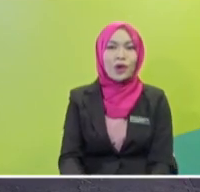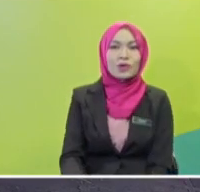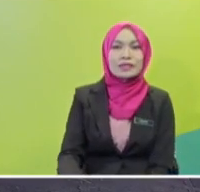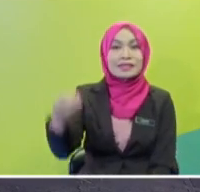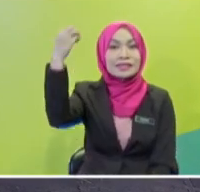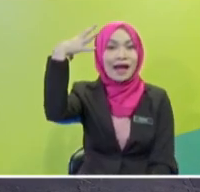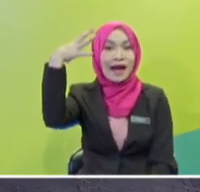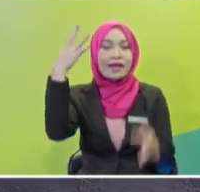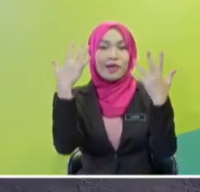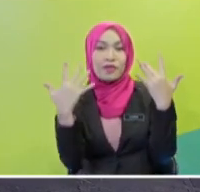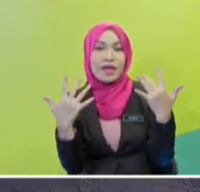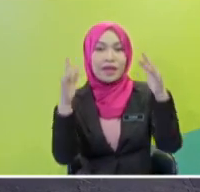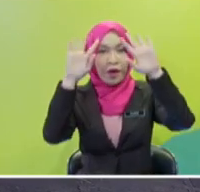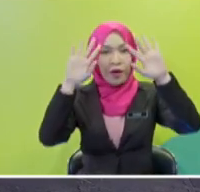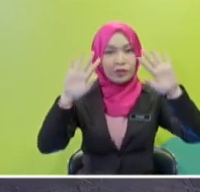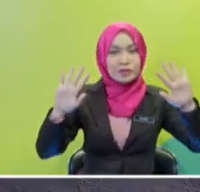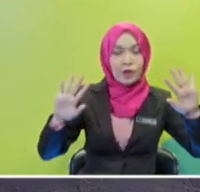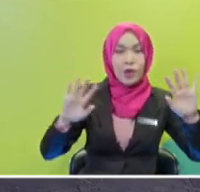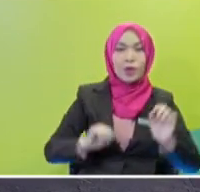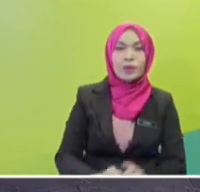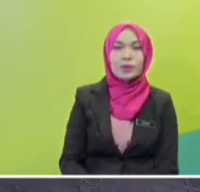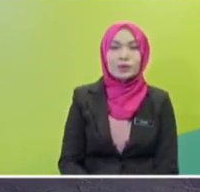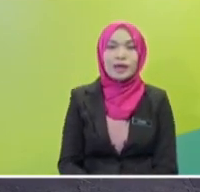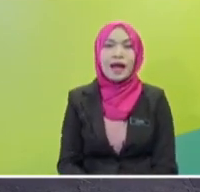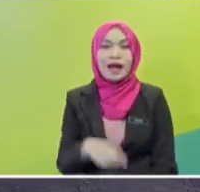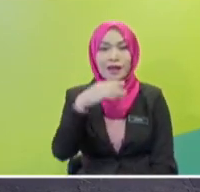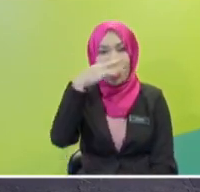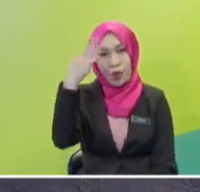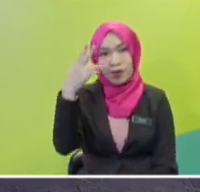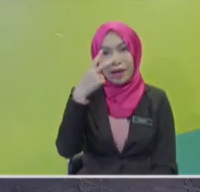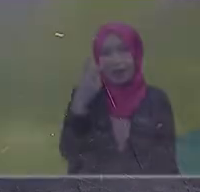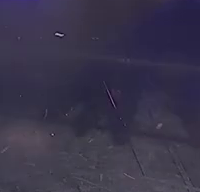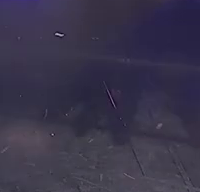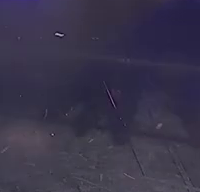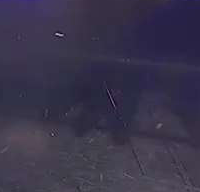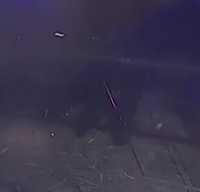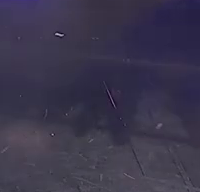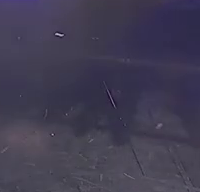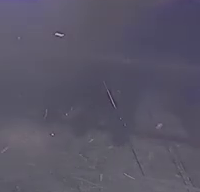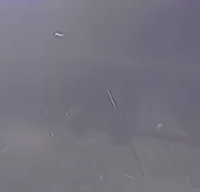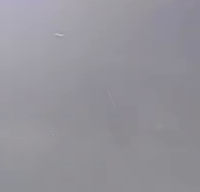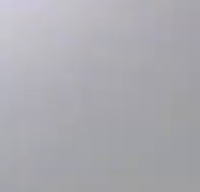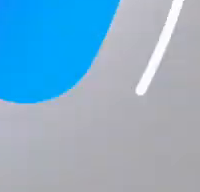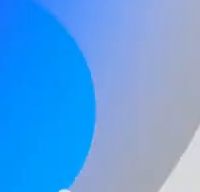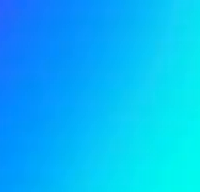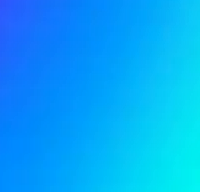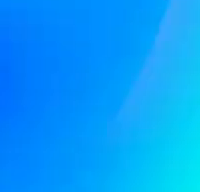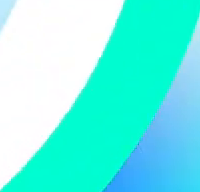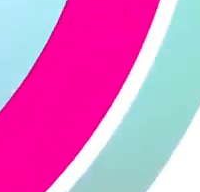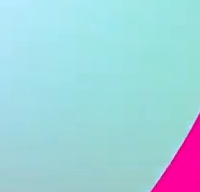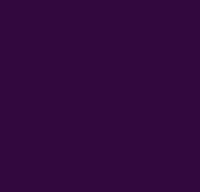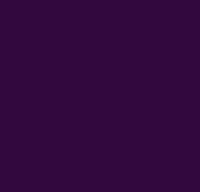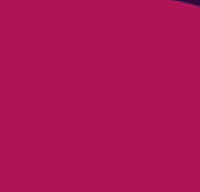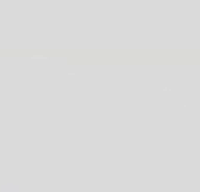sun, wind, rain or snow, look outside and pick your clothes. Put on your